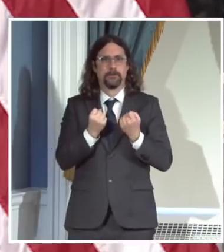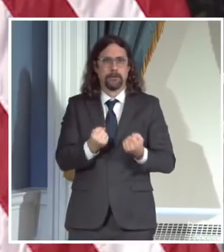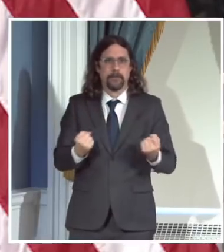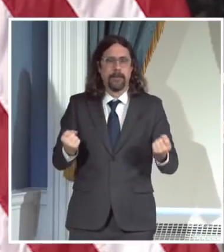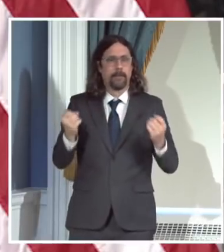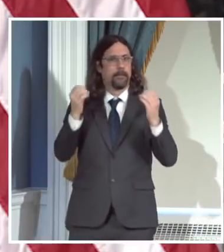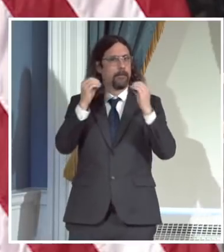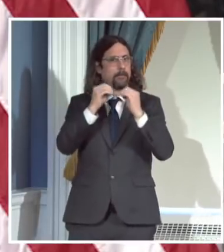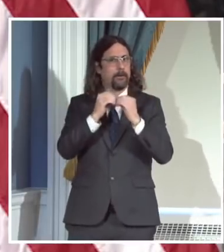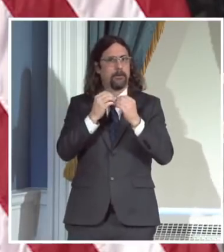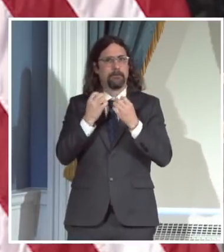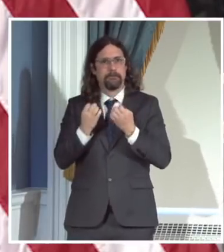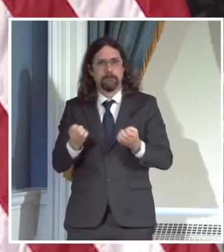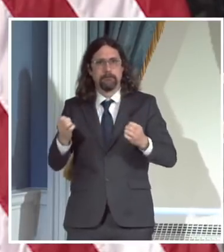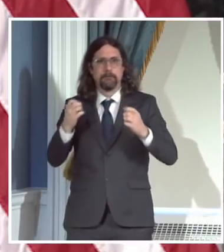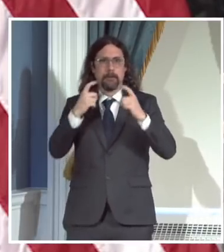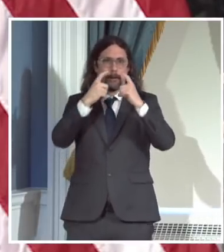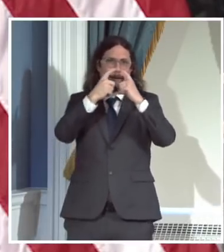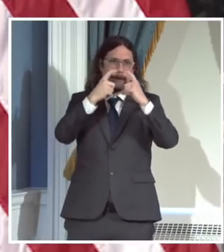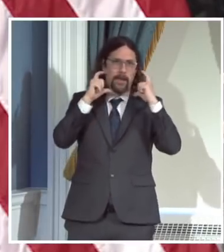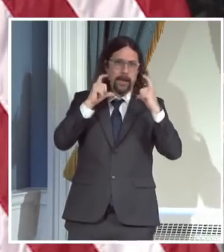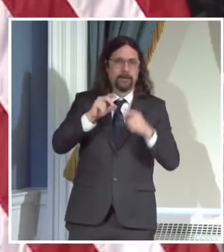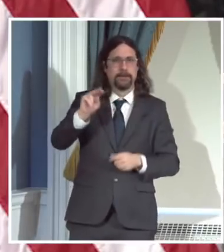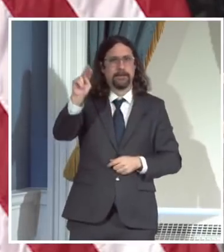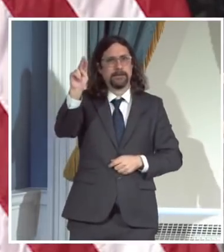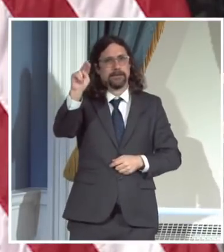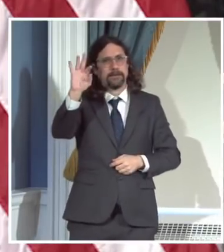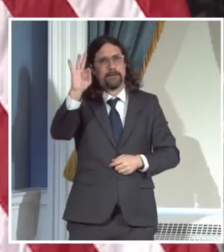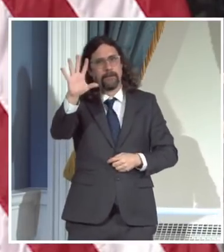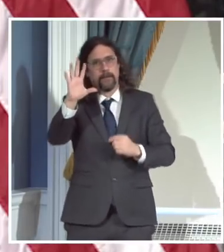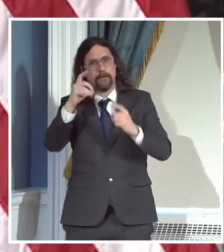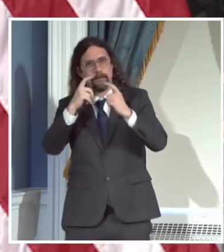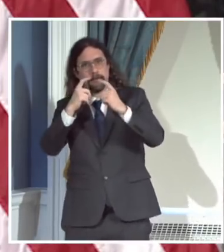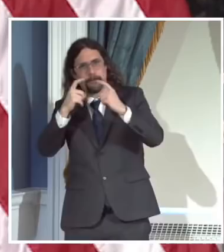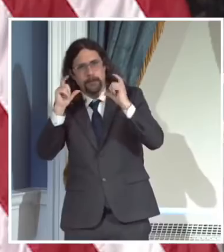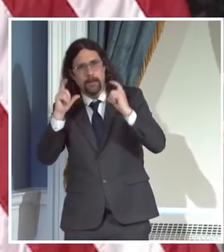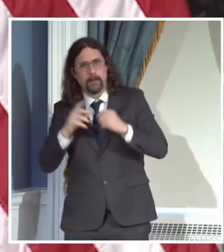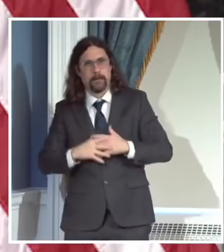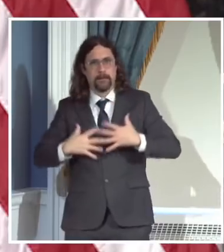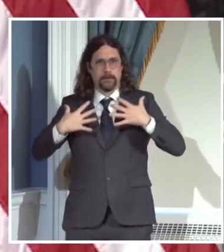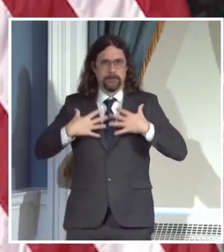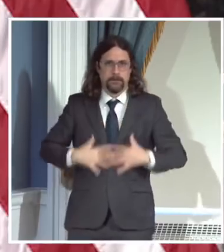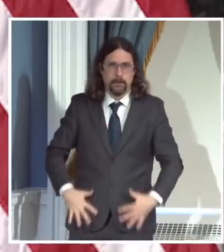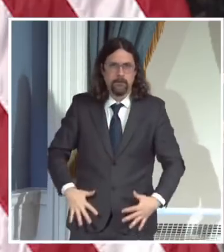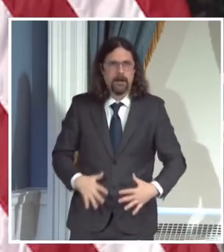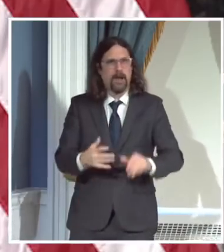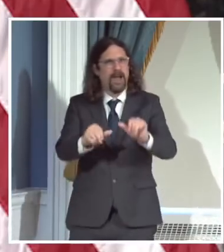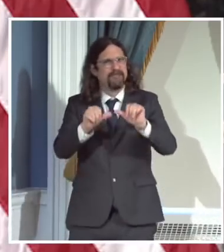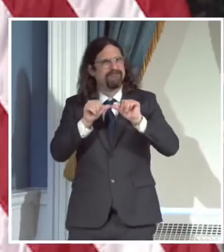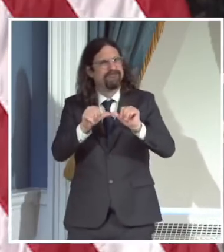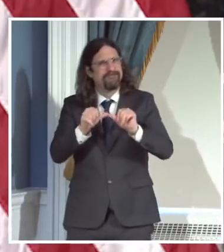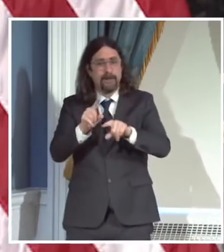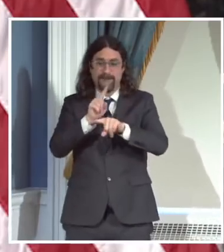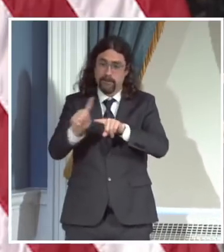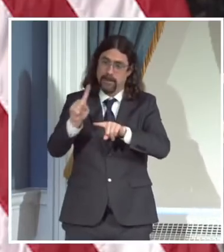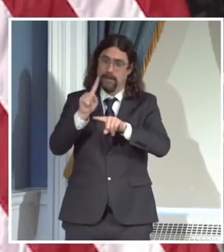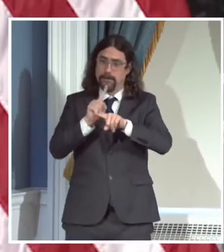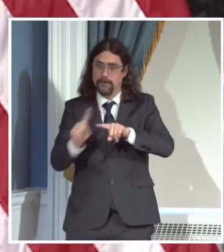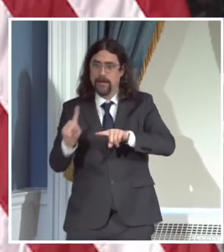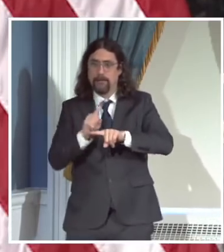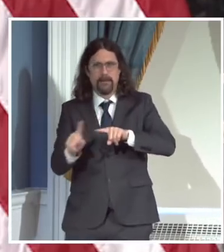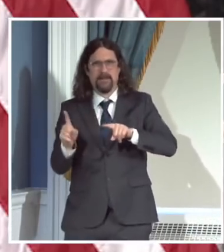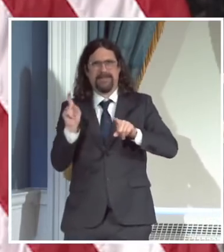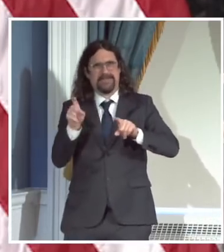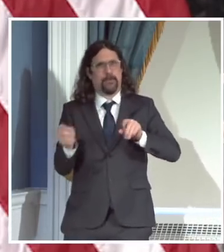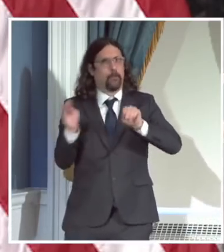going to need more of that. We're going to need the ventilators especially, and that number that I've said from the very beginning, 15,000 for New